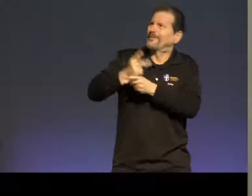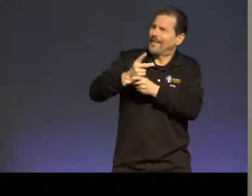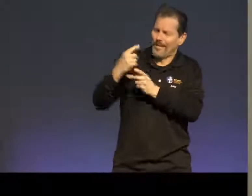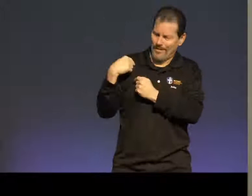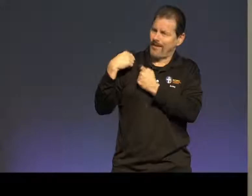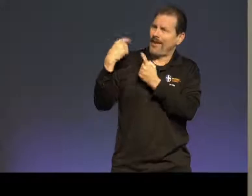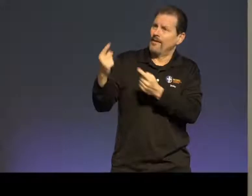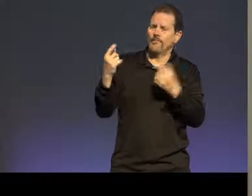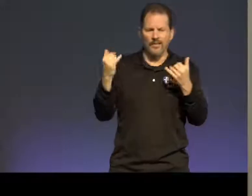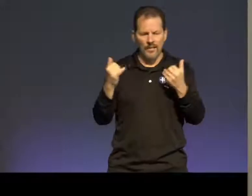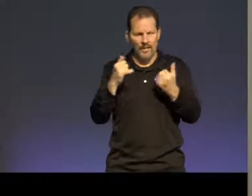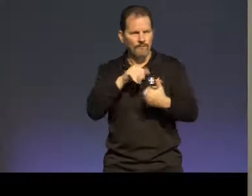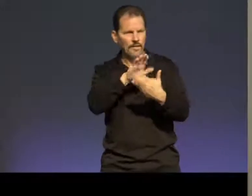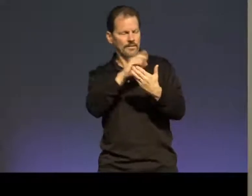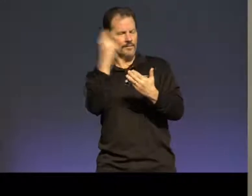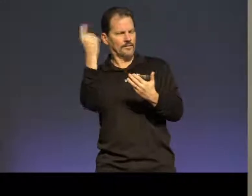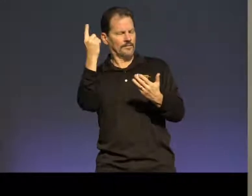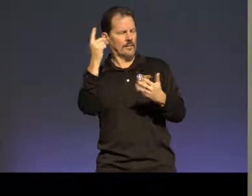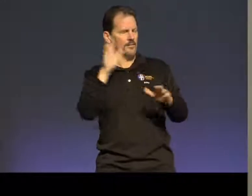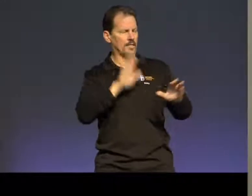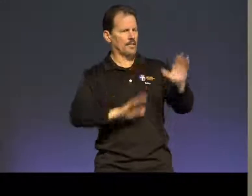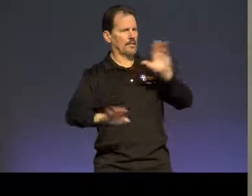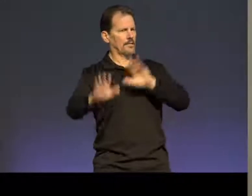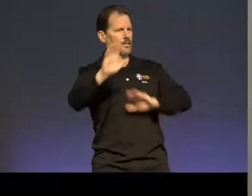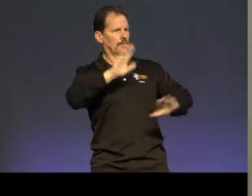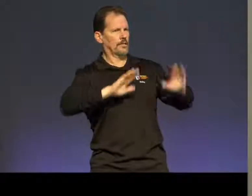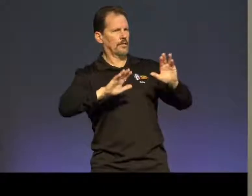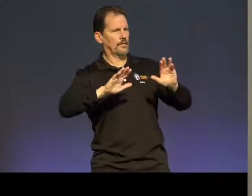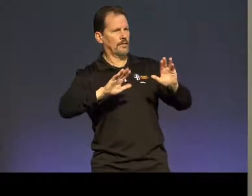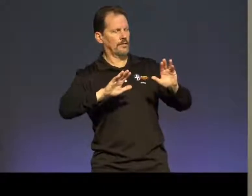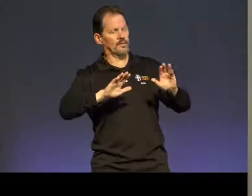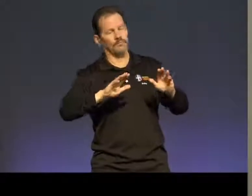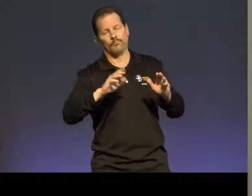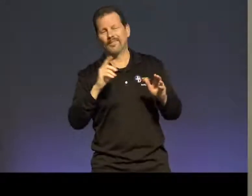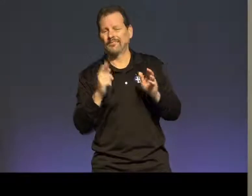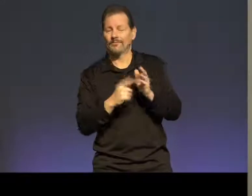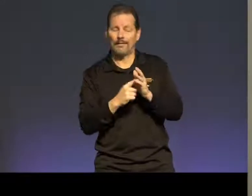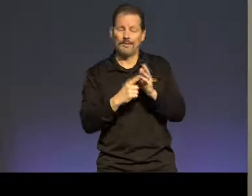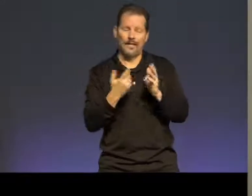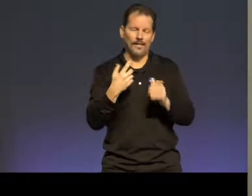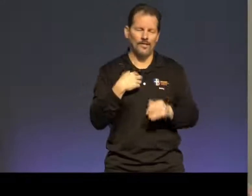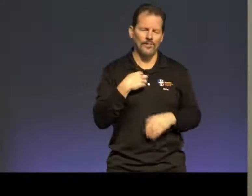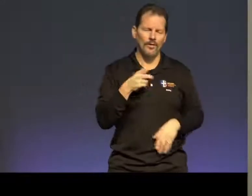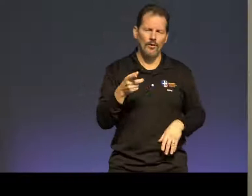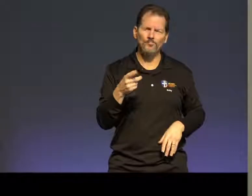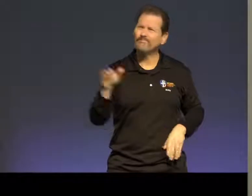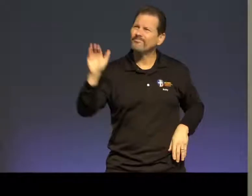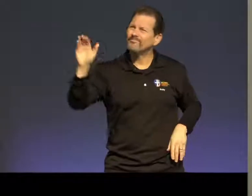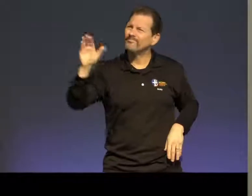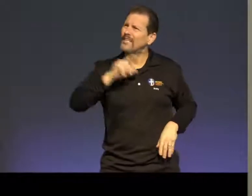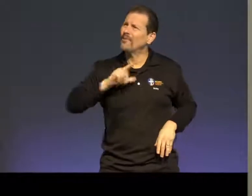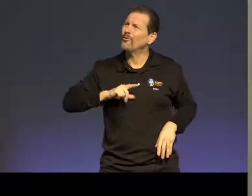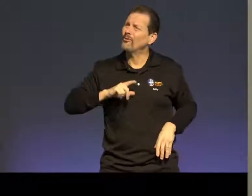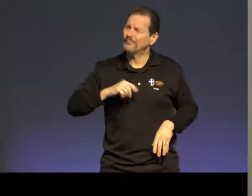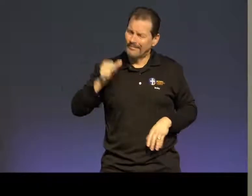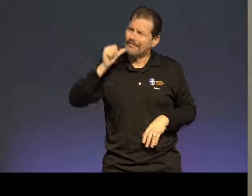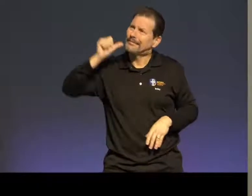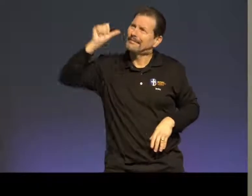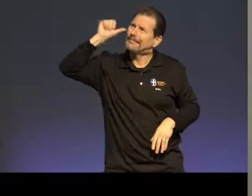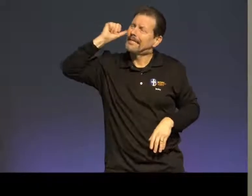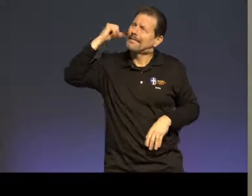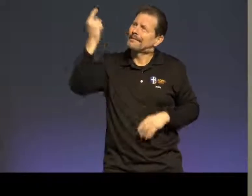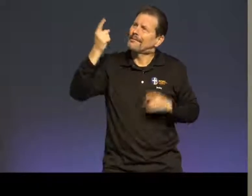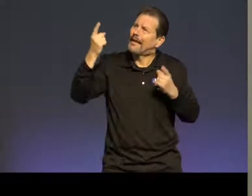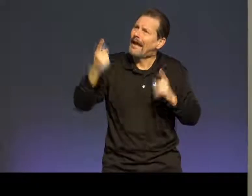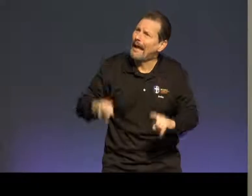same things, when we can say, you know what, God, I was looking for you yesterday. When my family member got sick, I was looking for you